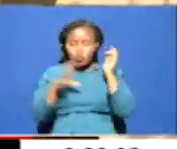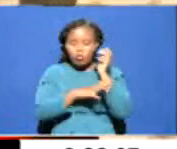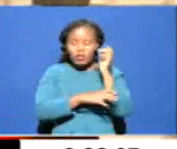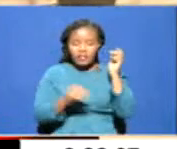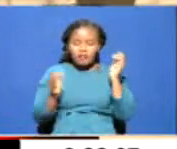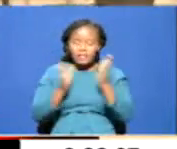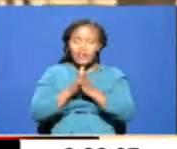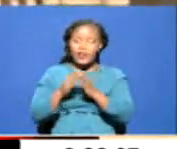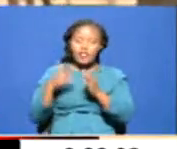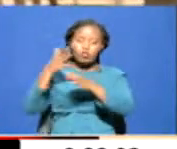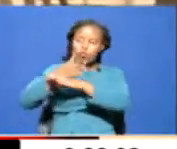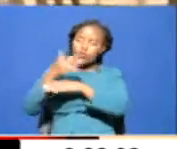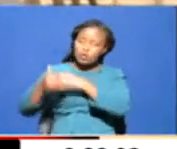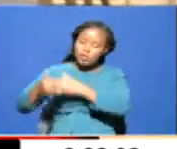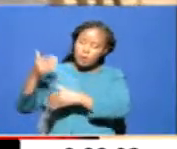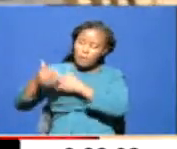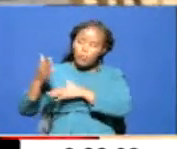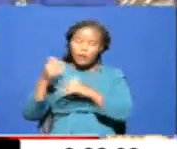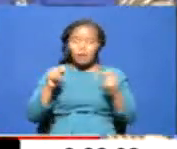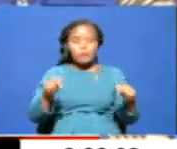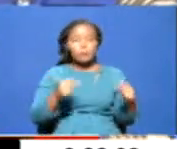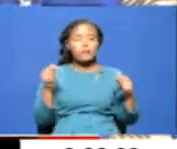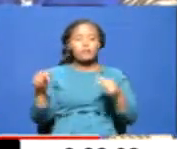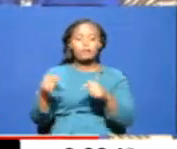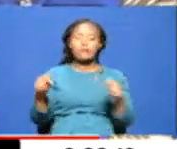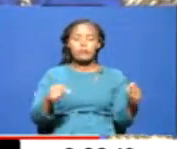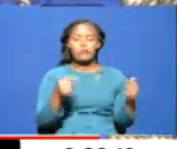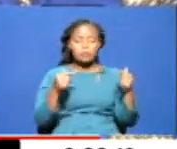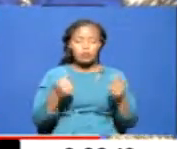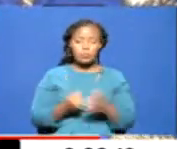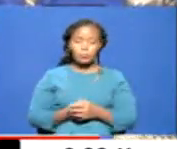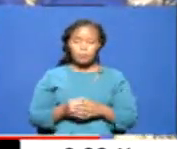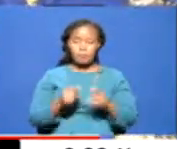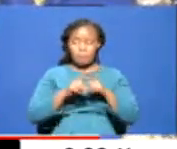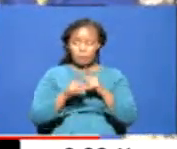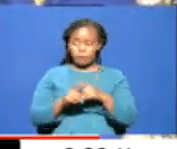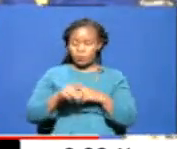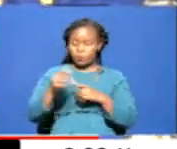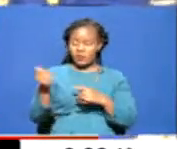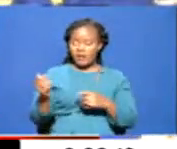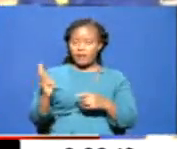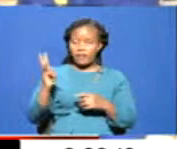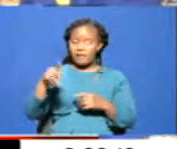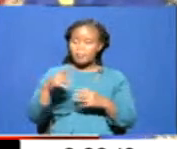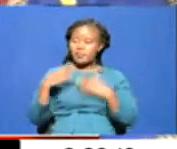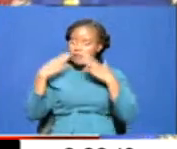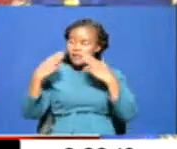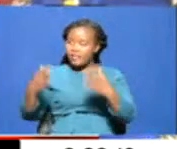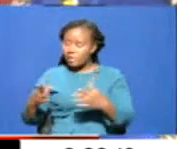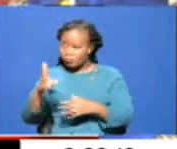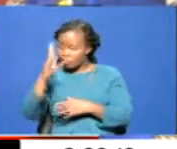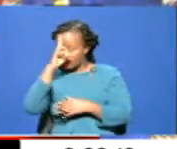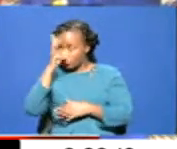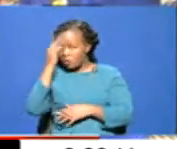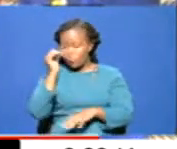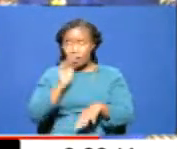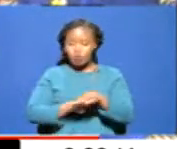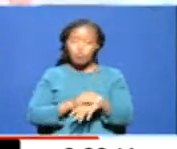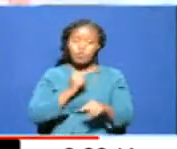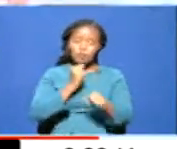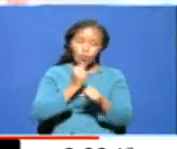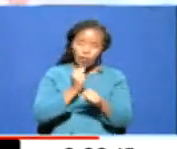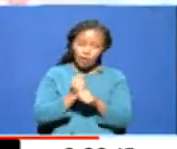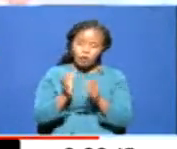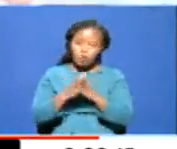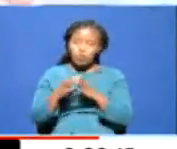conflicts. Sigor MP Peter Lochakapong, who was also present, hailed the police for the good engagement on community policing